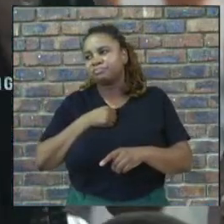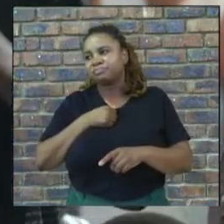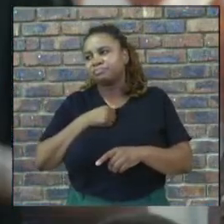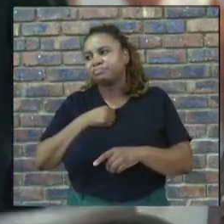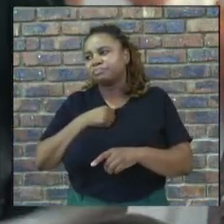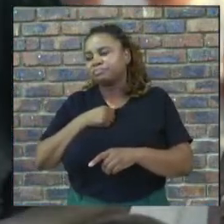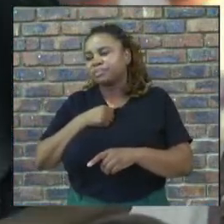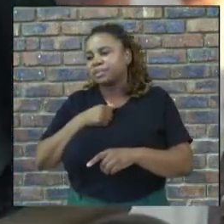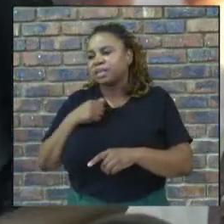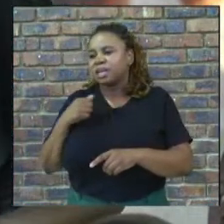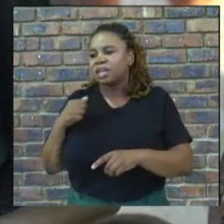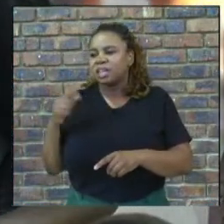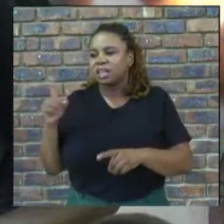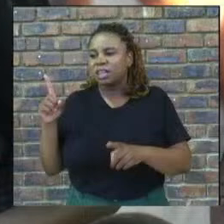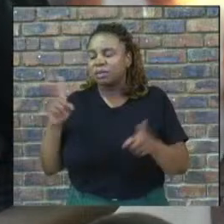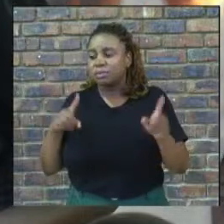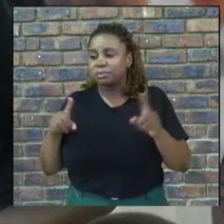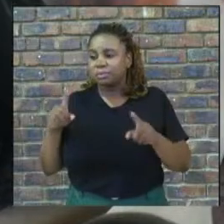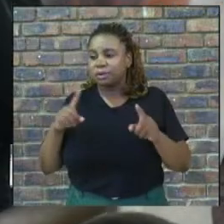South Africa.